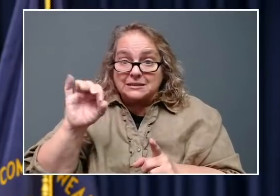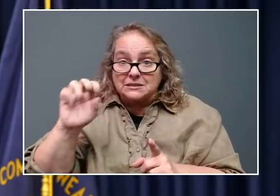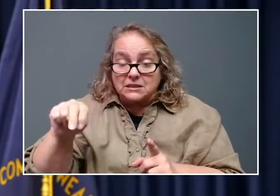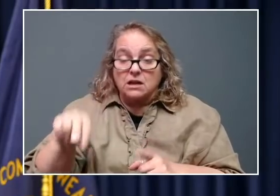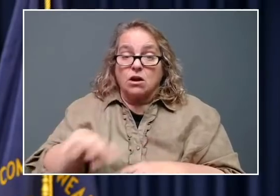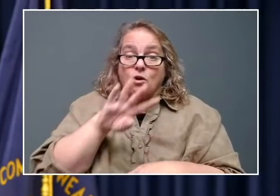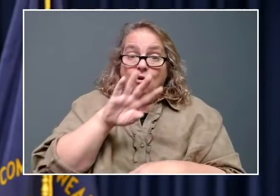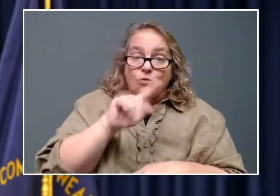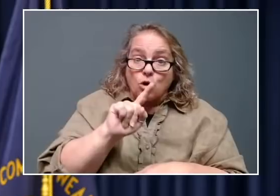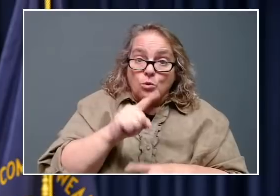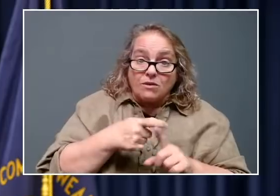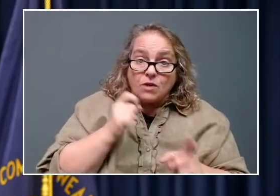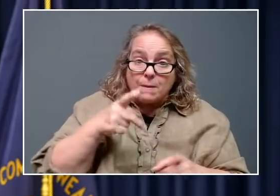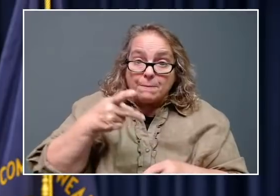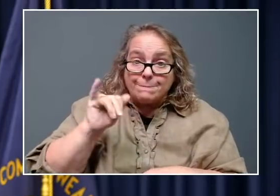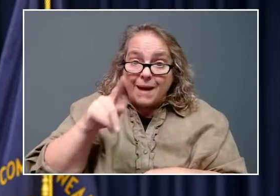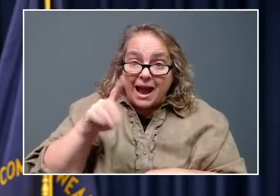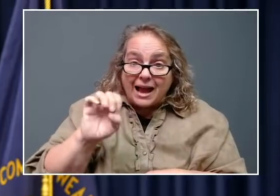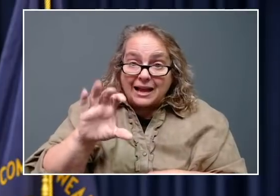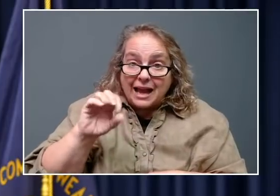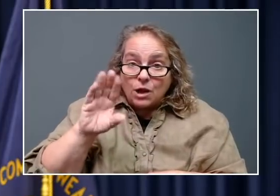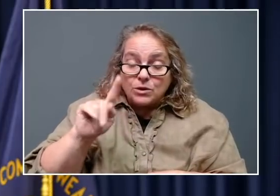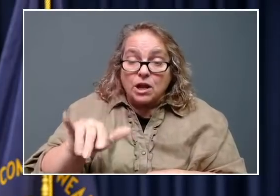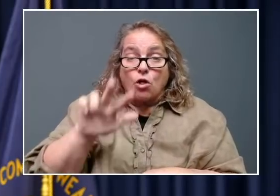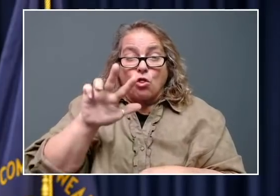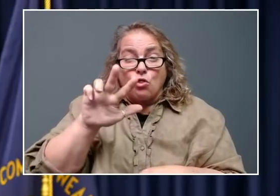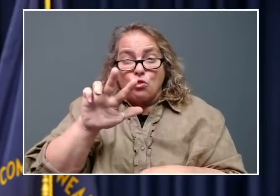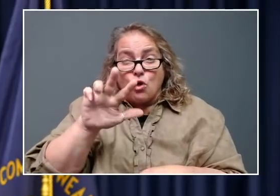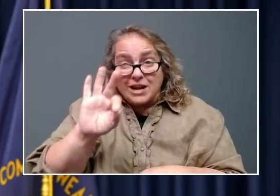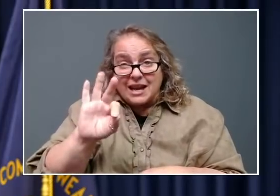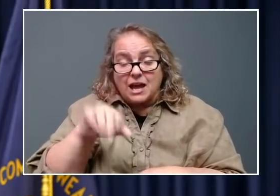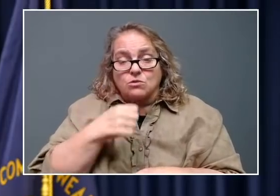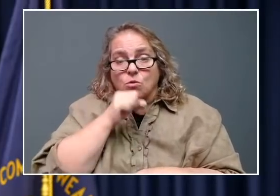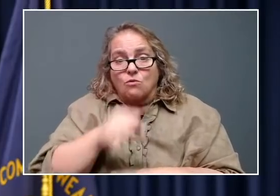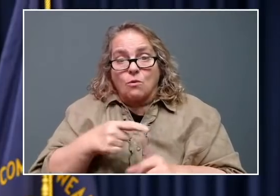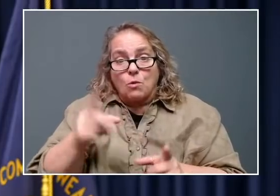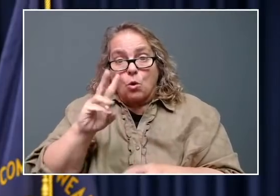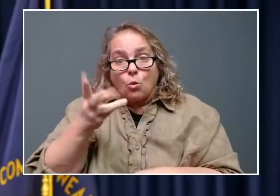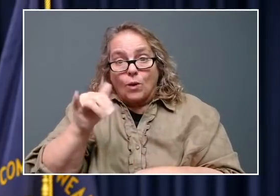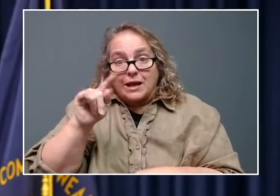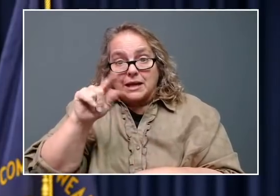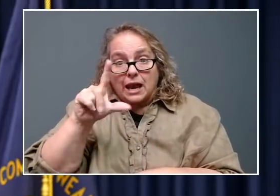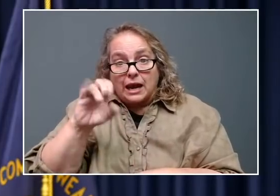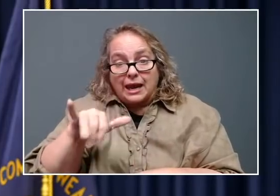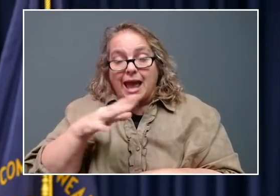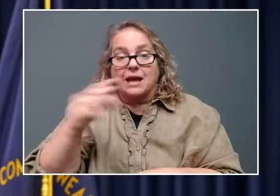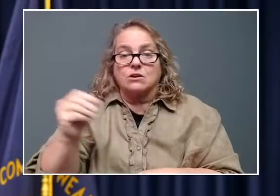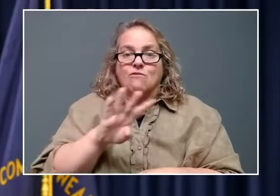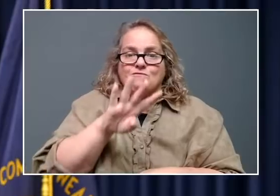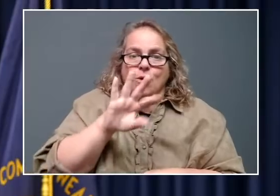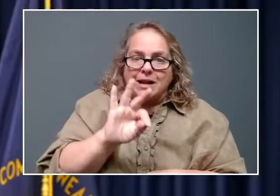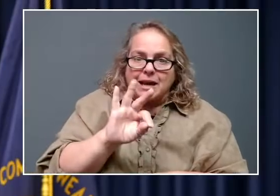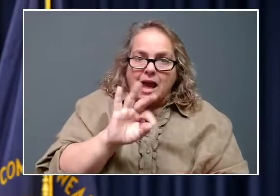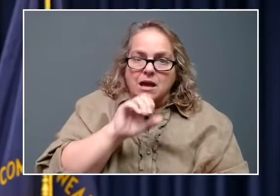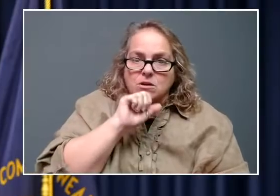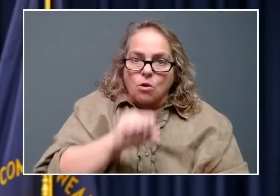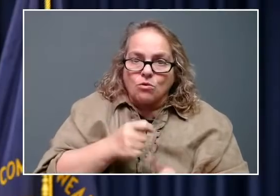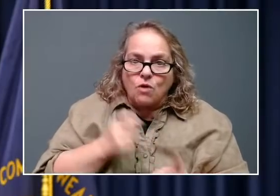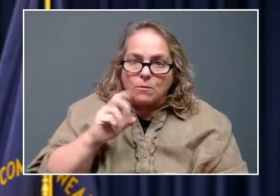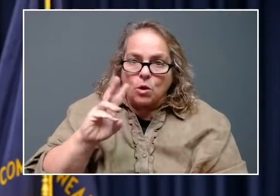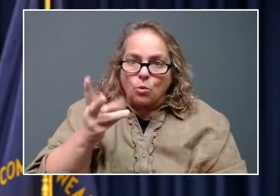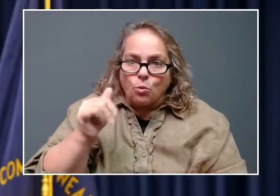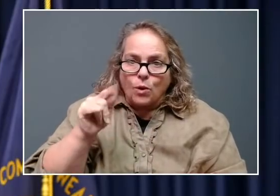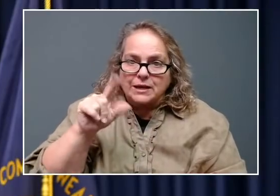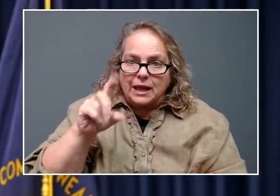from Pike County, a 39-year-old from Whitley County, and a 49-year-old from Whitley County.